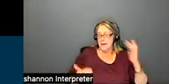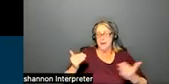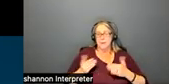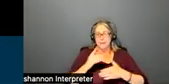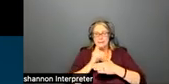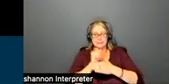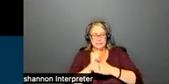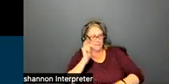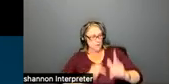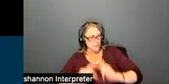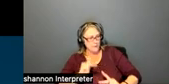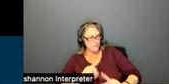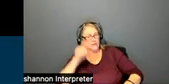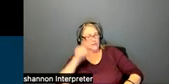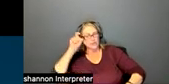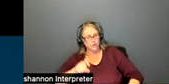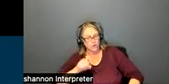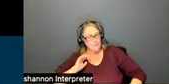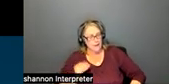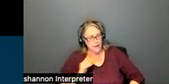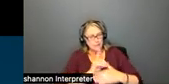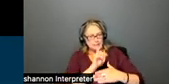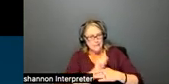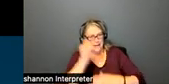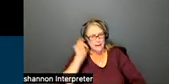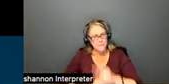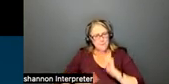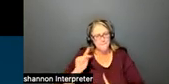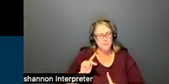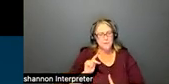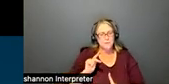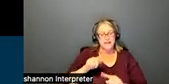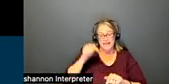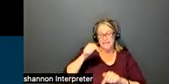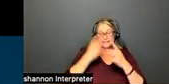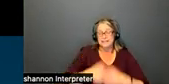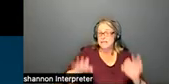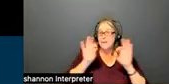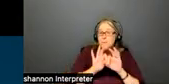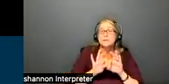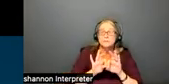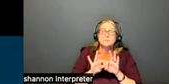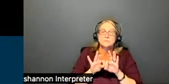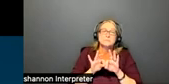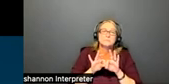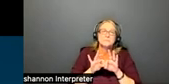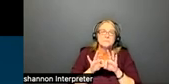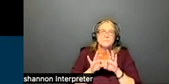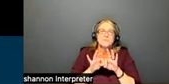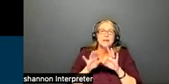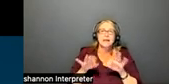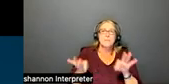people and should be hiring disabled people, is that this is an important moment